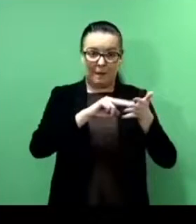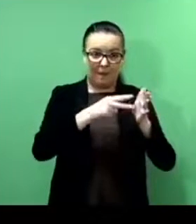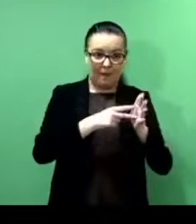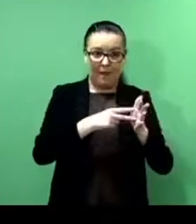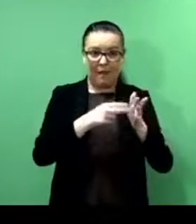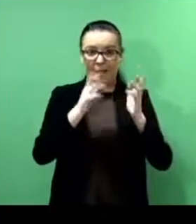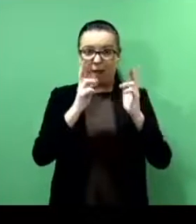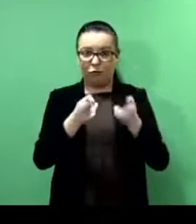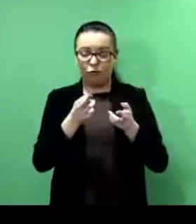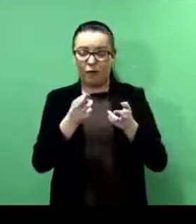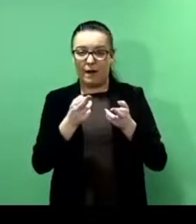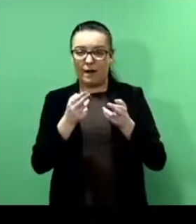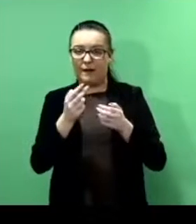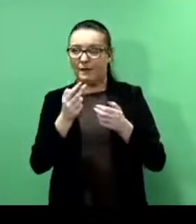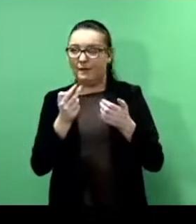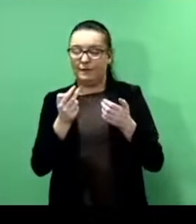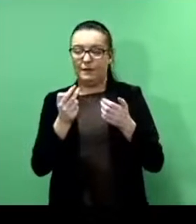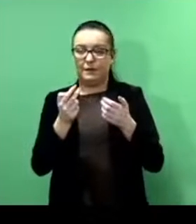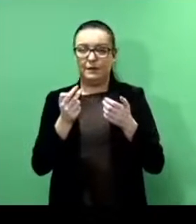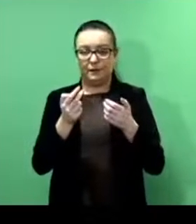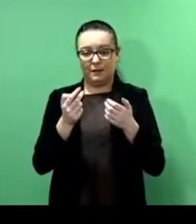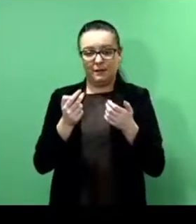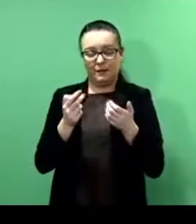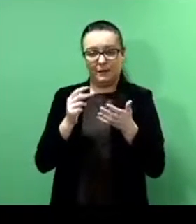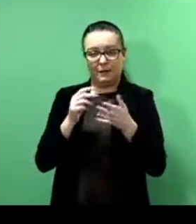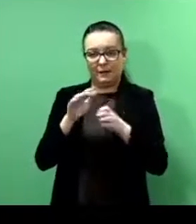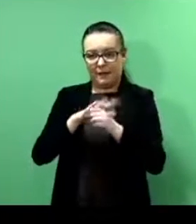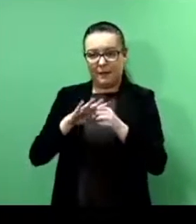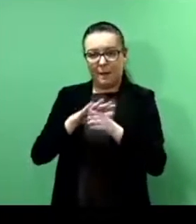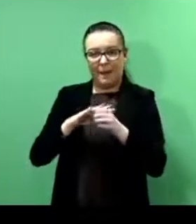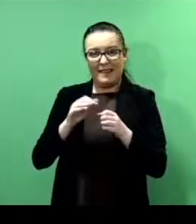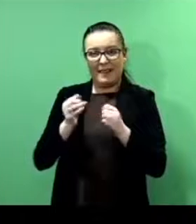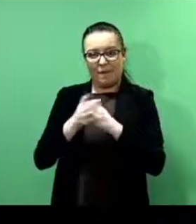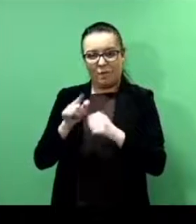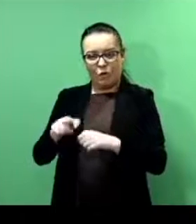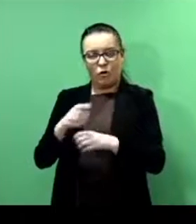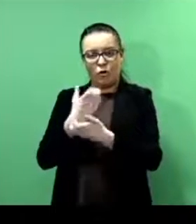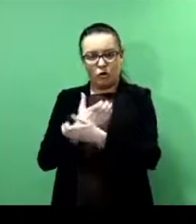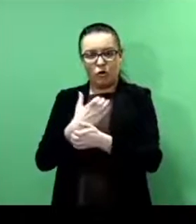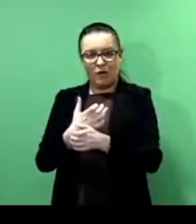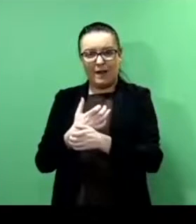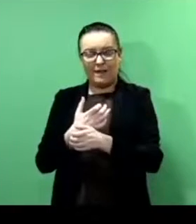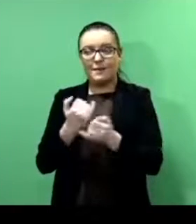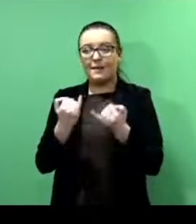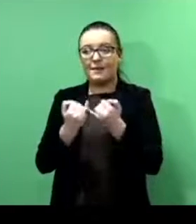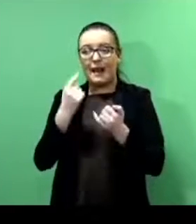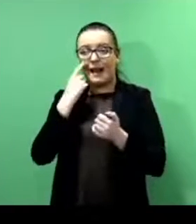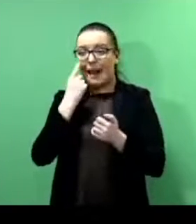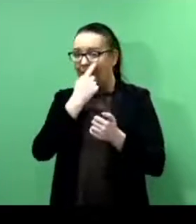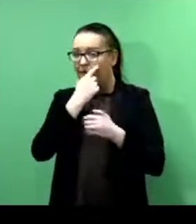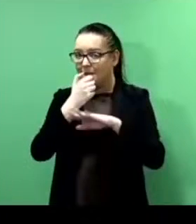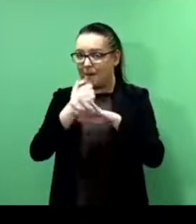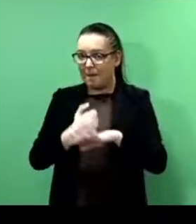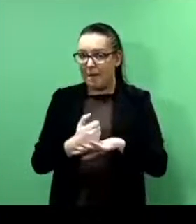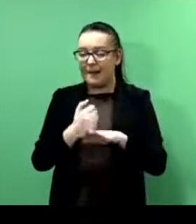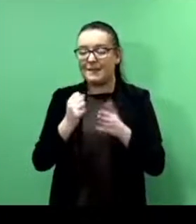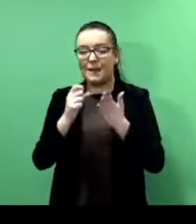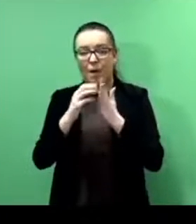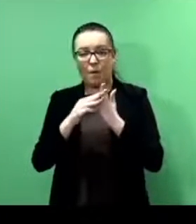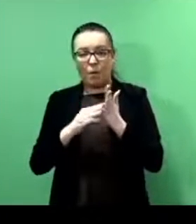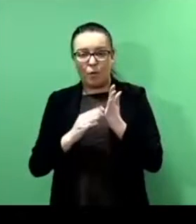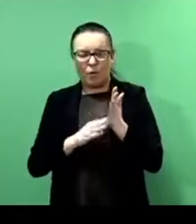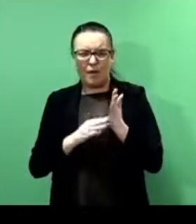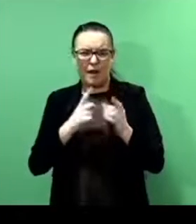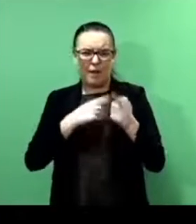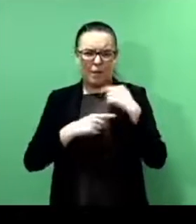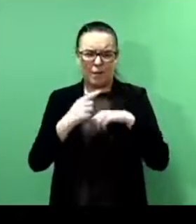the right time, it can change the outcome for that child. So I suppose it's an evidence-based programme. We're trying to address all those out-of-school